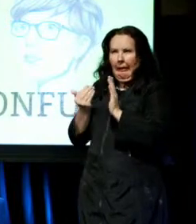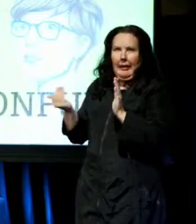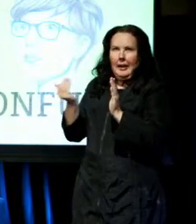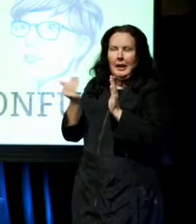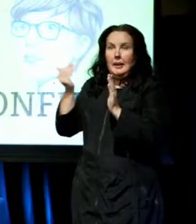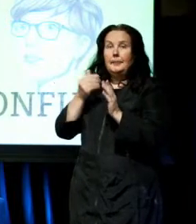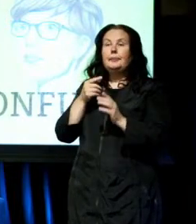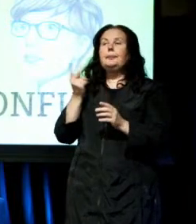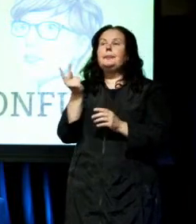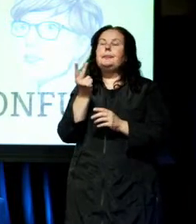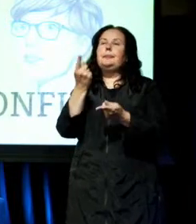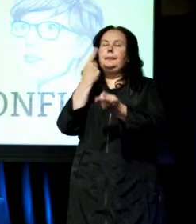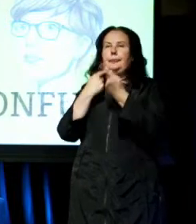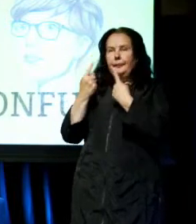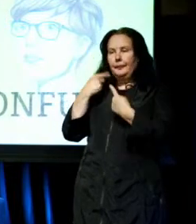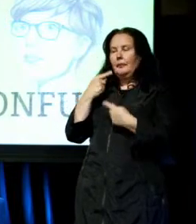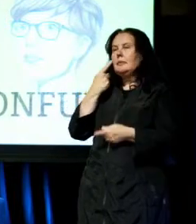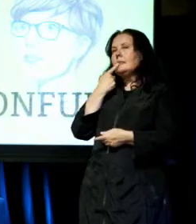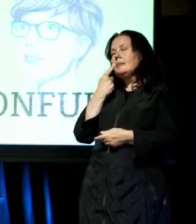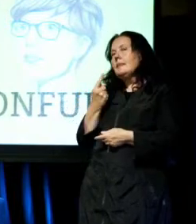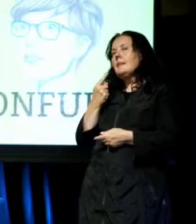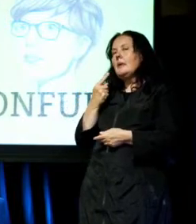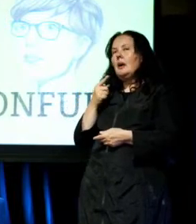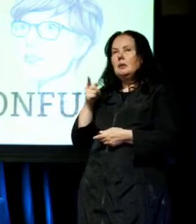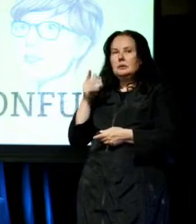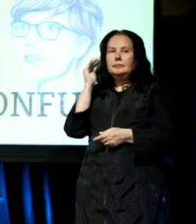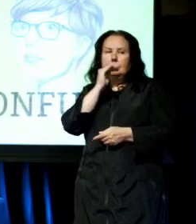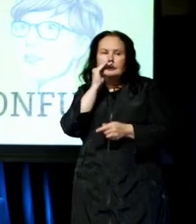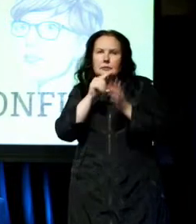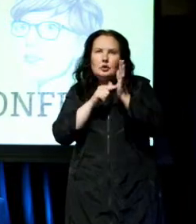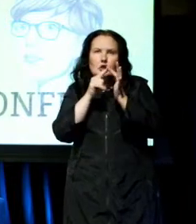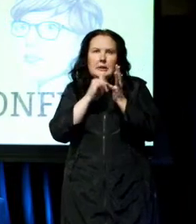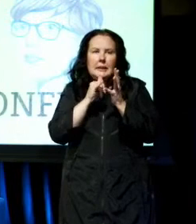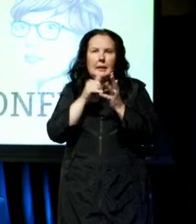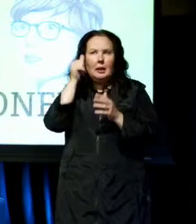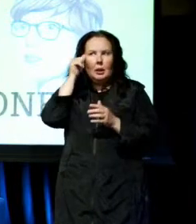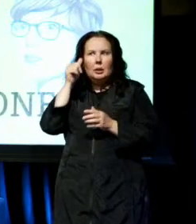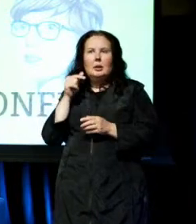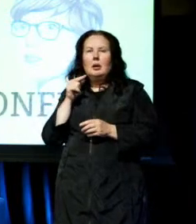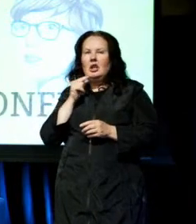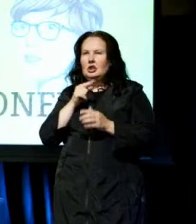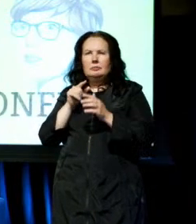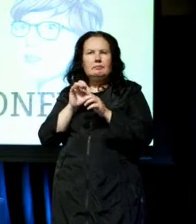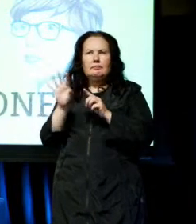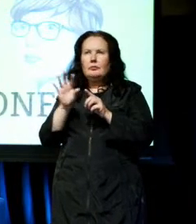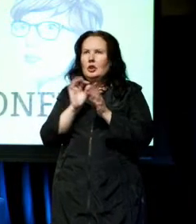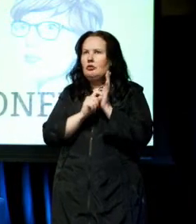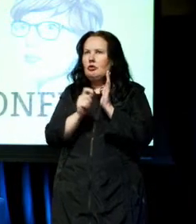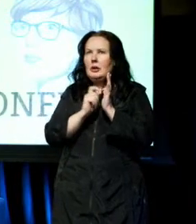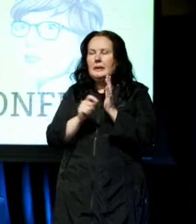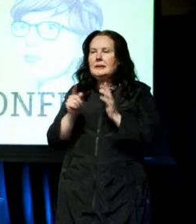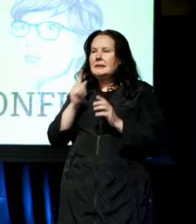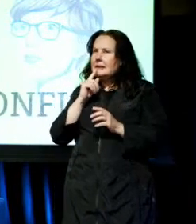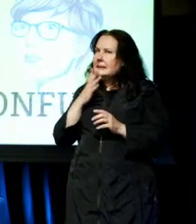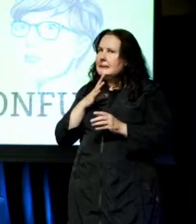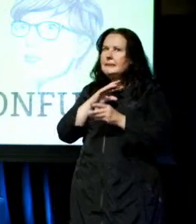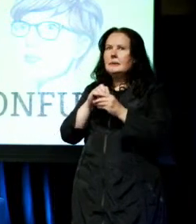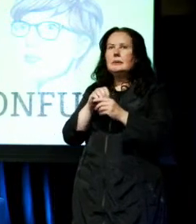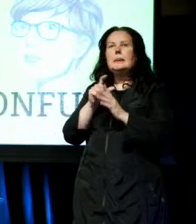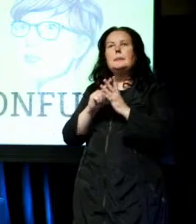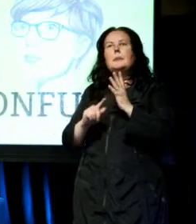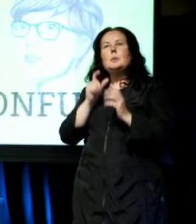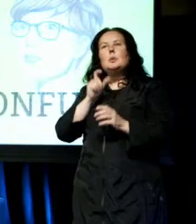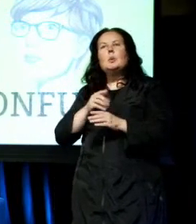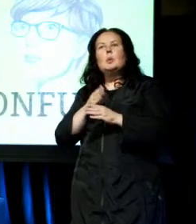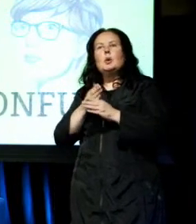they were telling me that they sort of reached out to Jess knowing that they were such a good writer, and they were like, we need to have a disabled person working